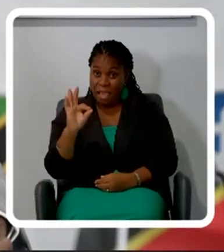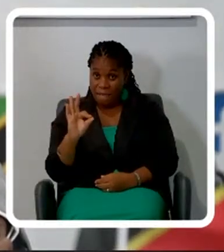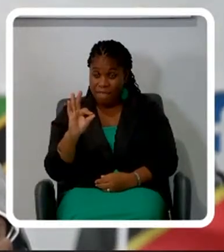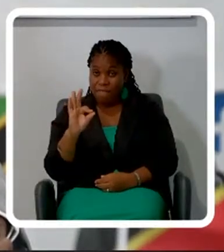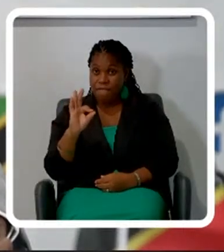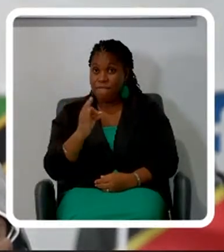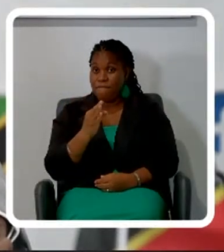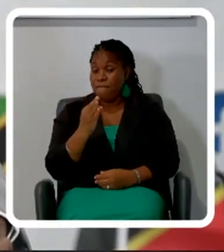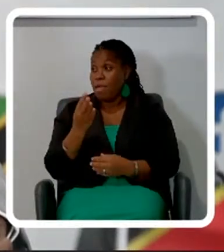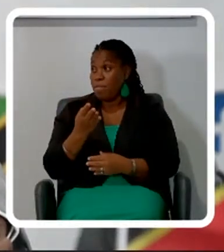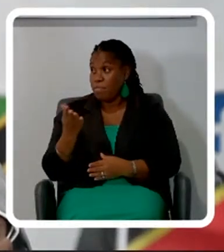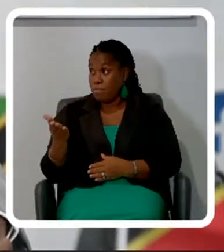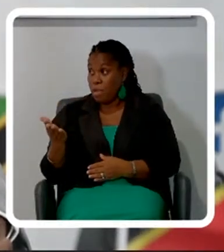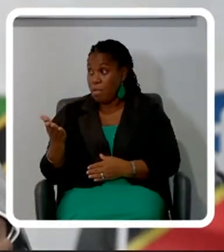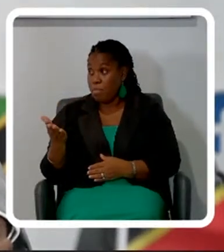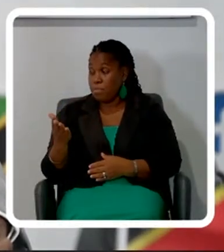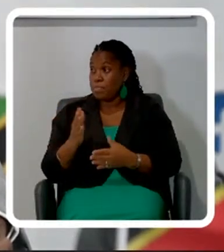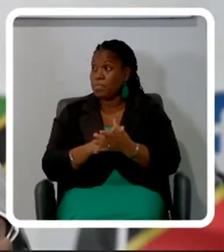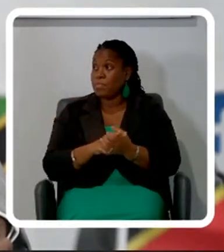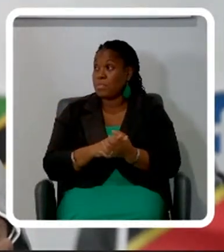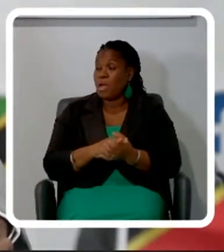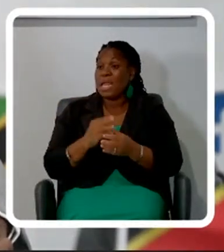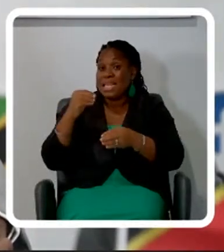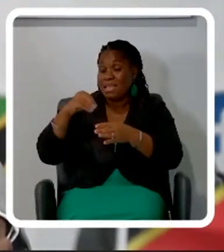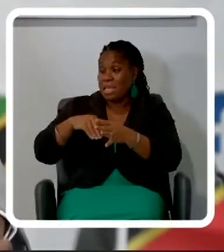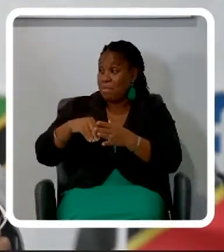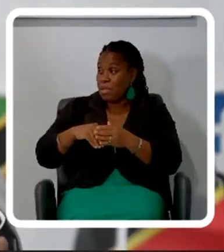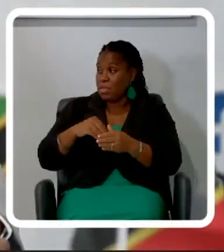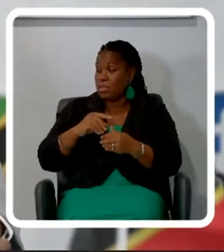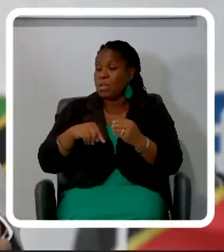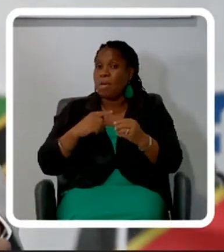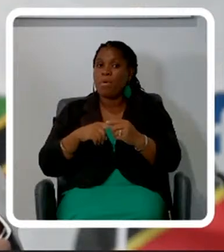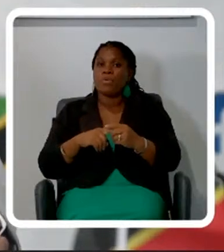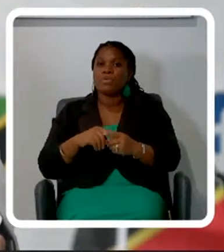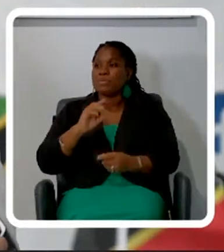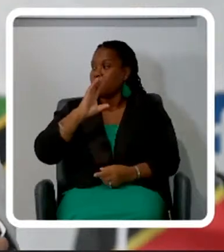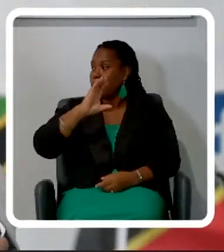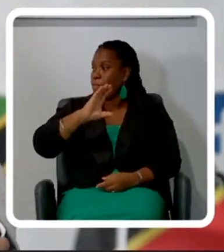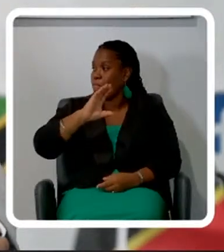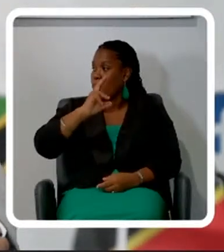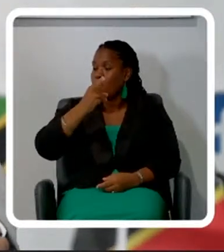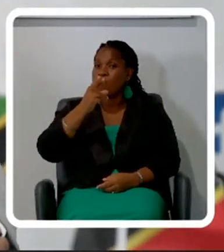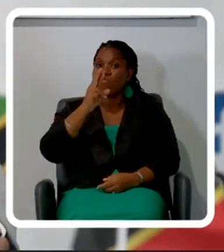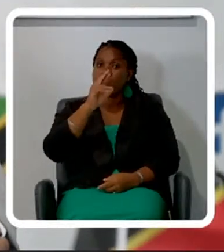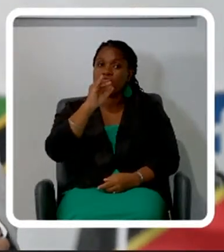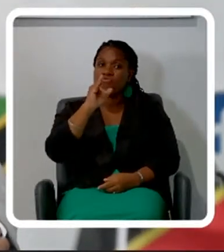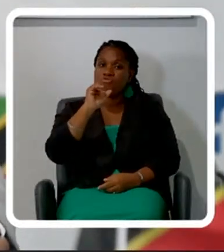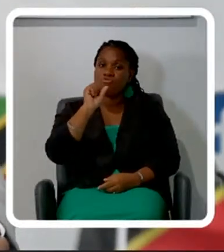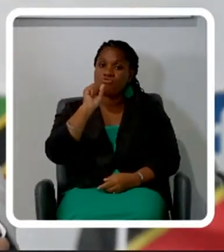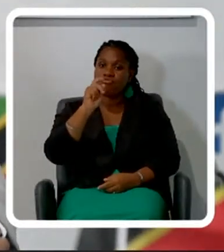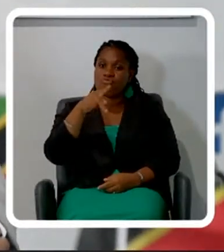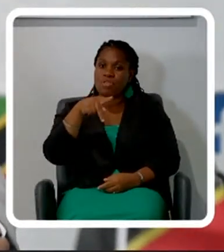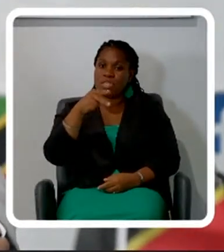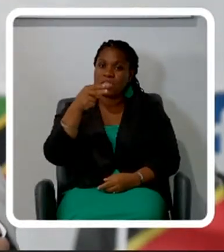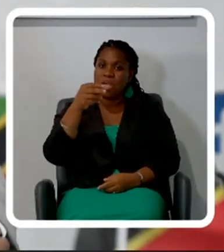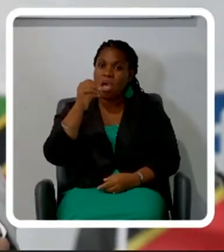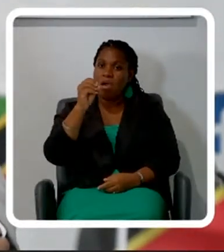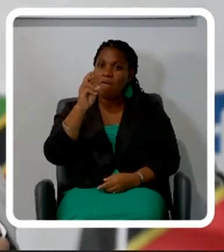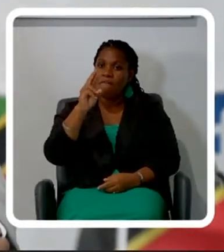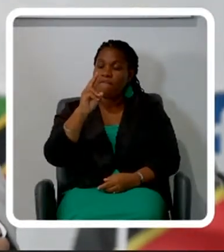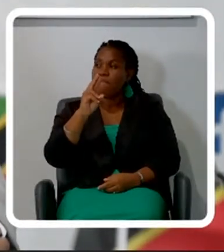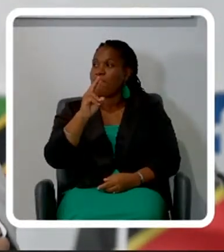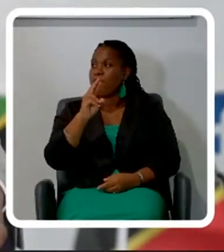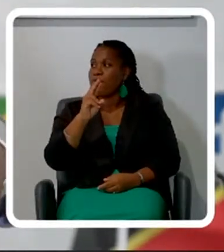and the investments made, when it comes to the Christopher Harbour matter, we are looking at that very, very seriously.